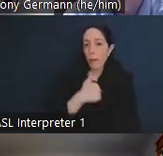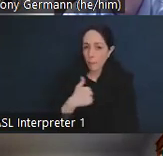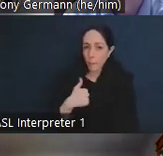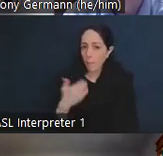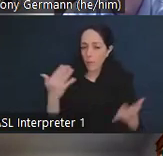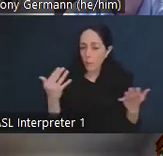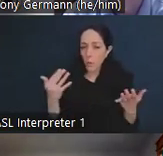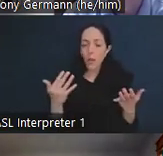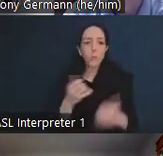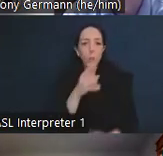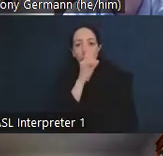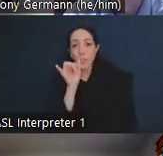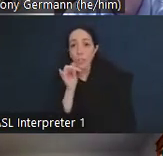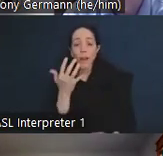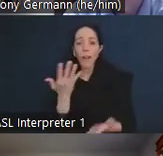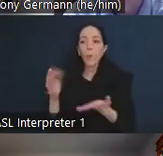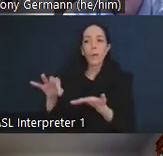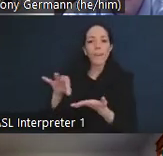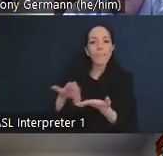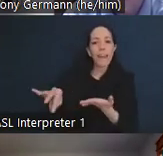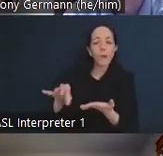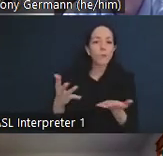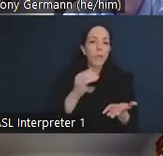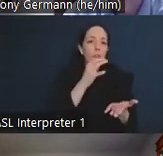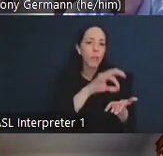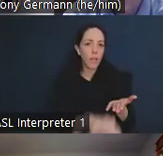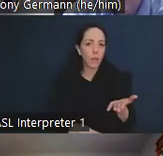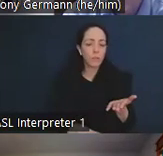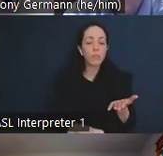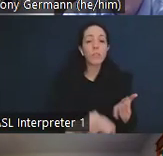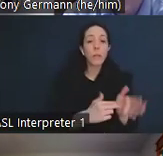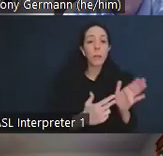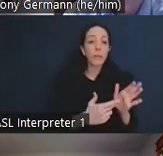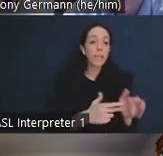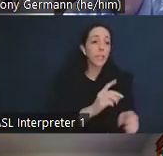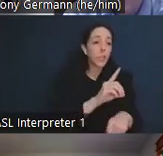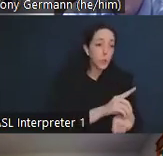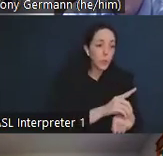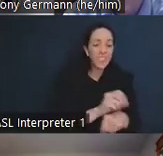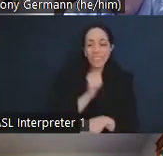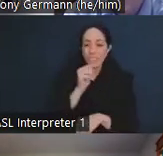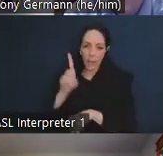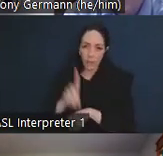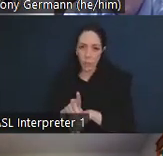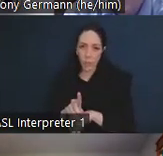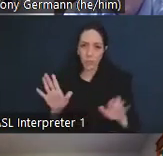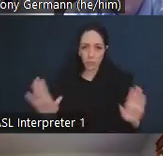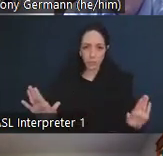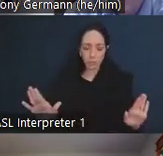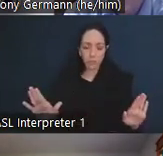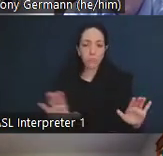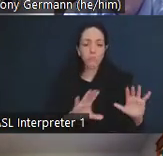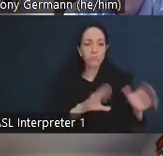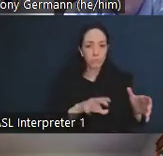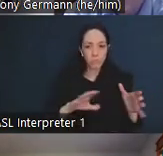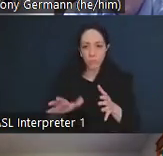are there other things that I am not thinking about that fall into those two categories that we would want to spell out. So